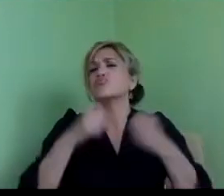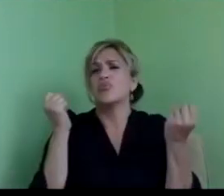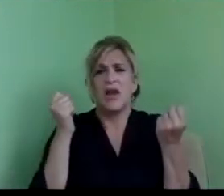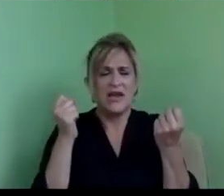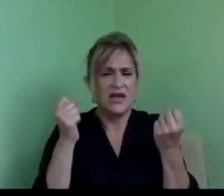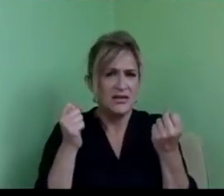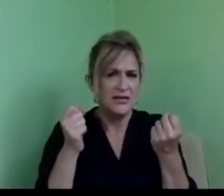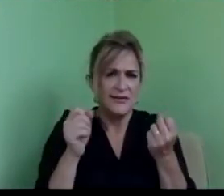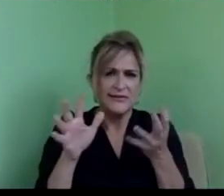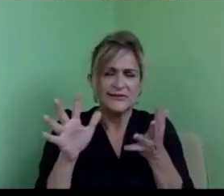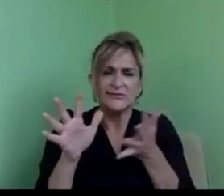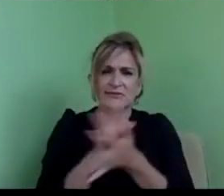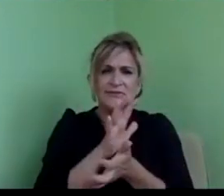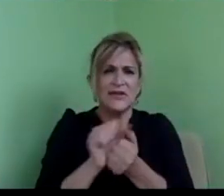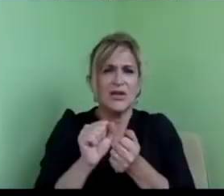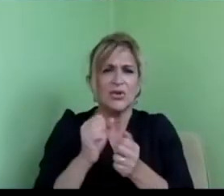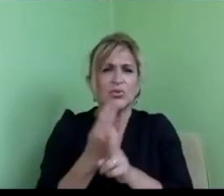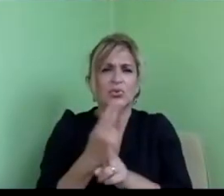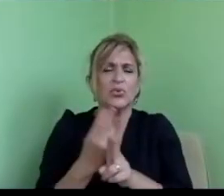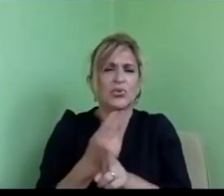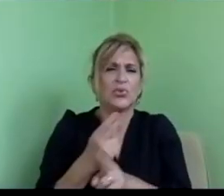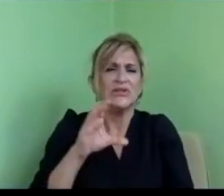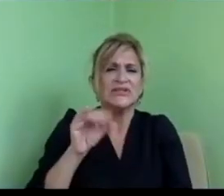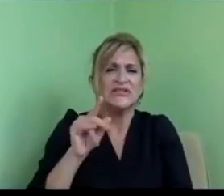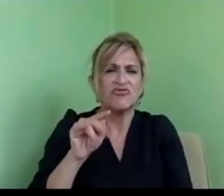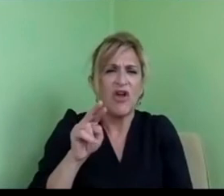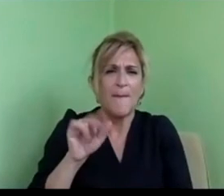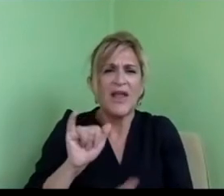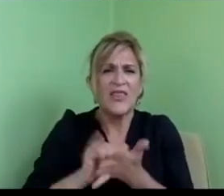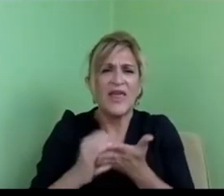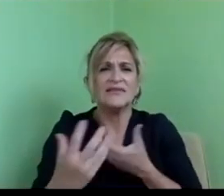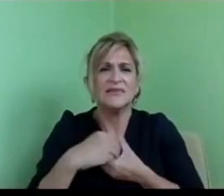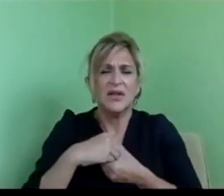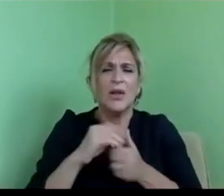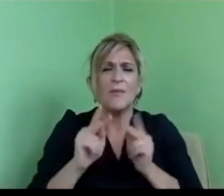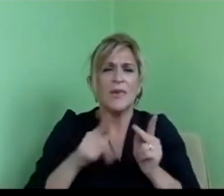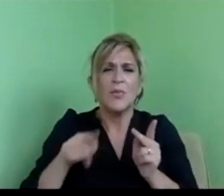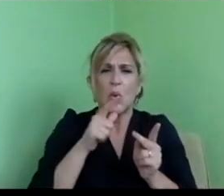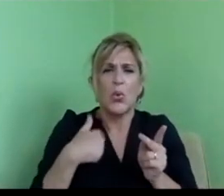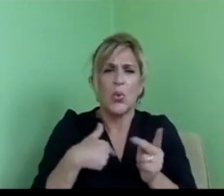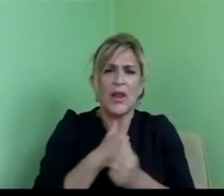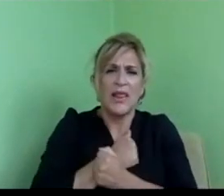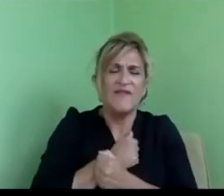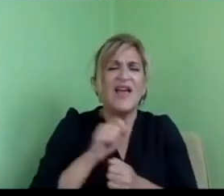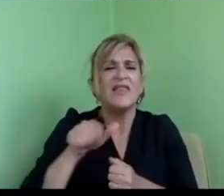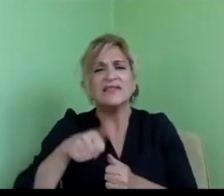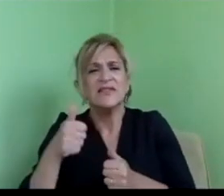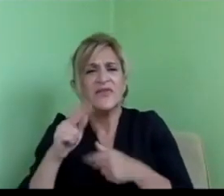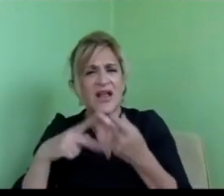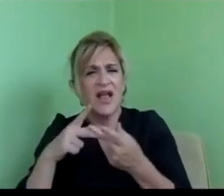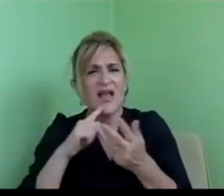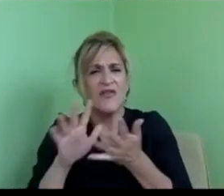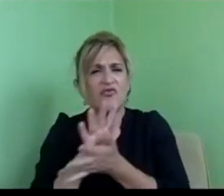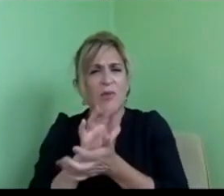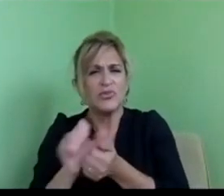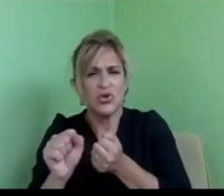ware as part of the interning of those that we love and that's a different kind of rupture that is also problematically known